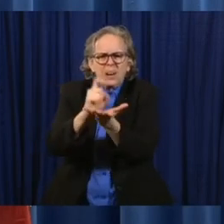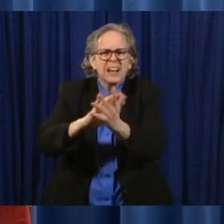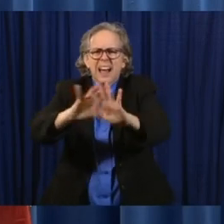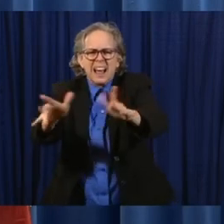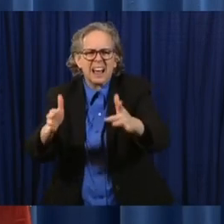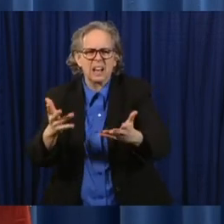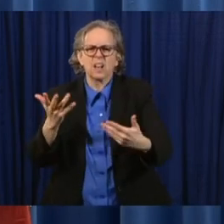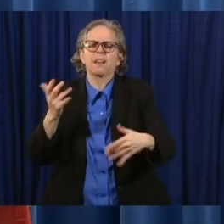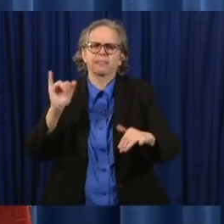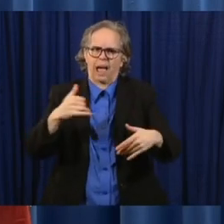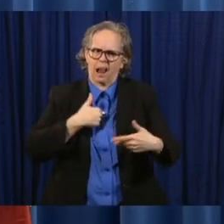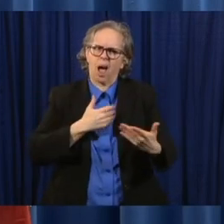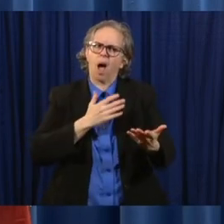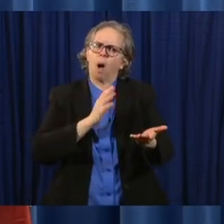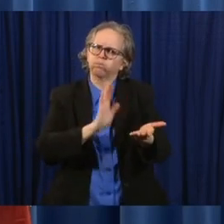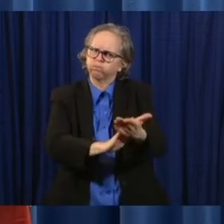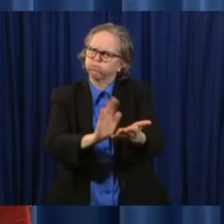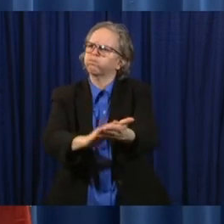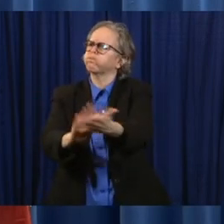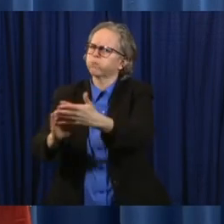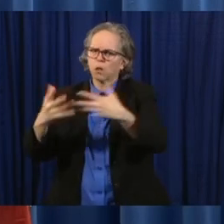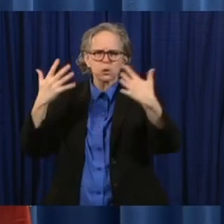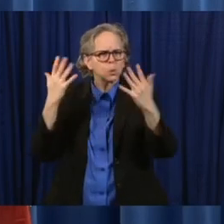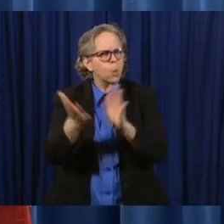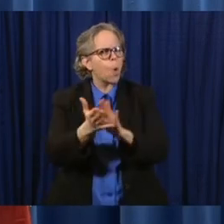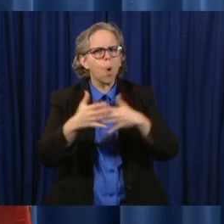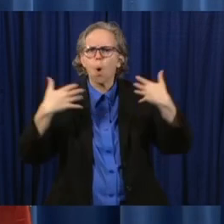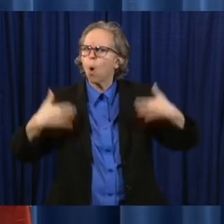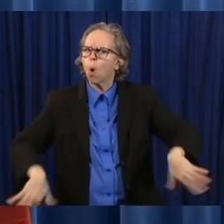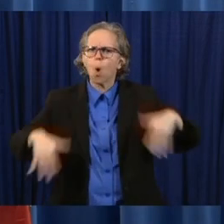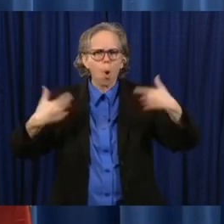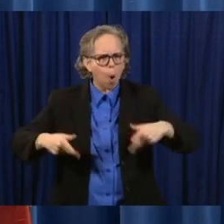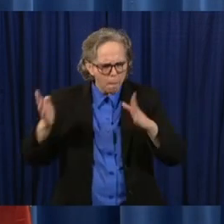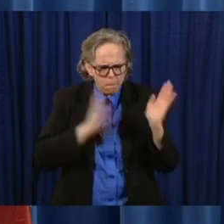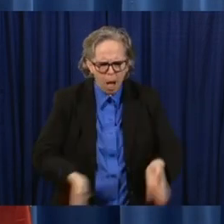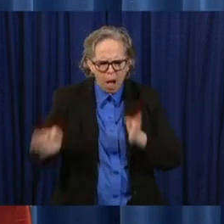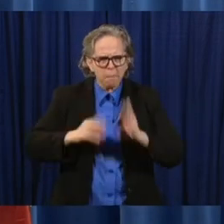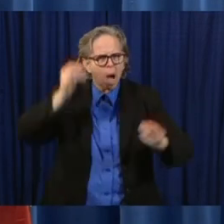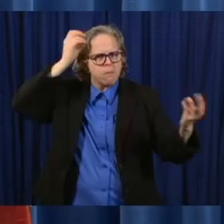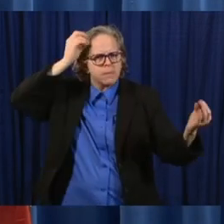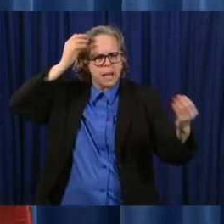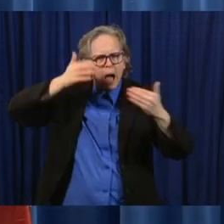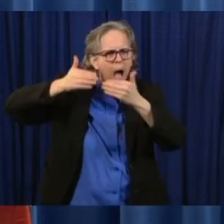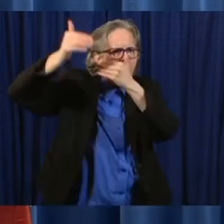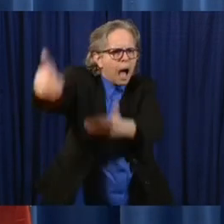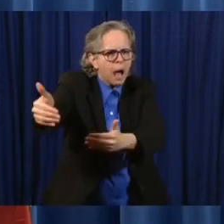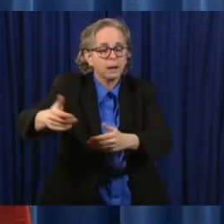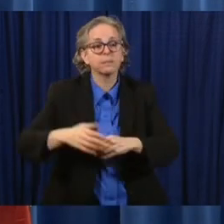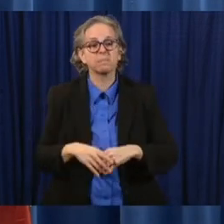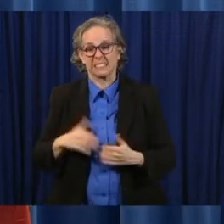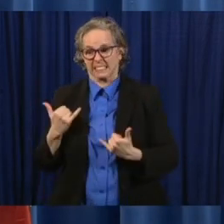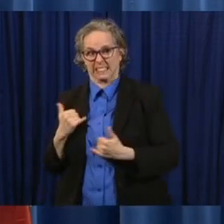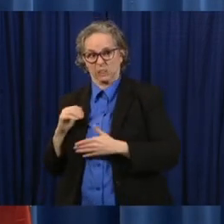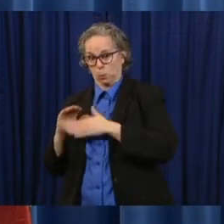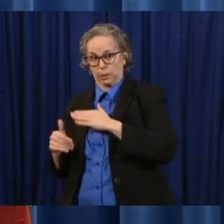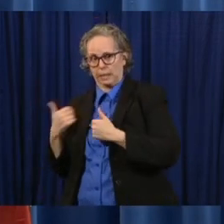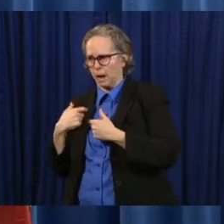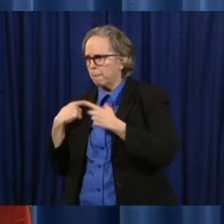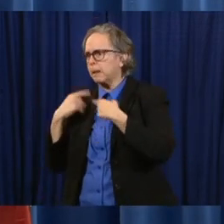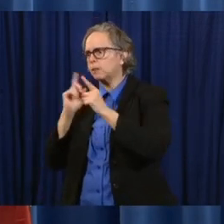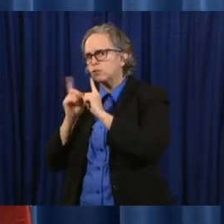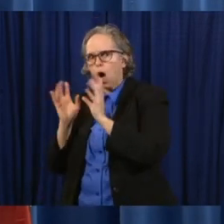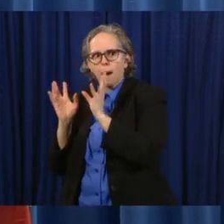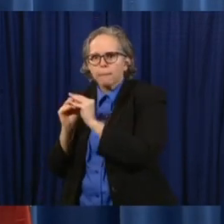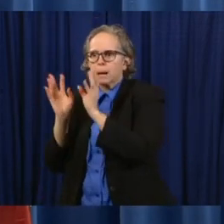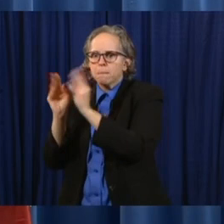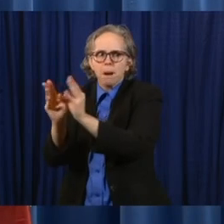that. In many conference calls I had, several this weekend, I was just really impressed and delighted by